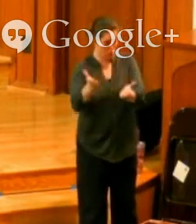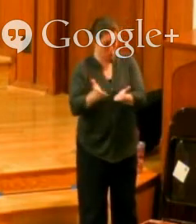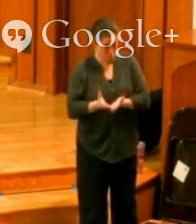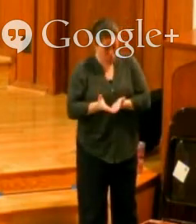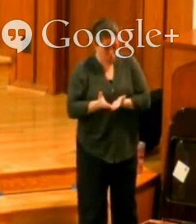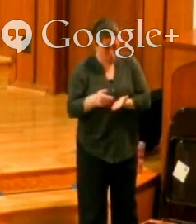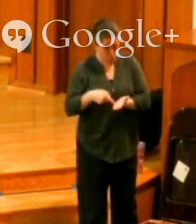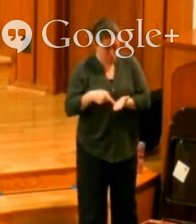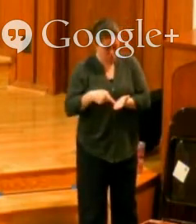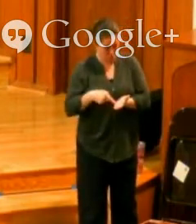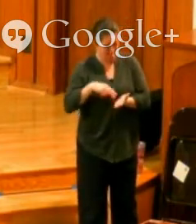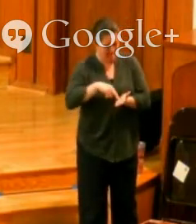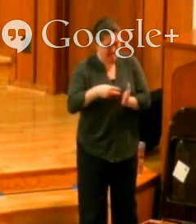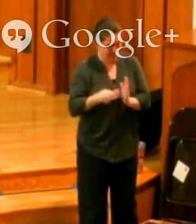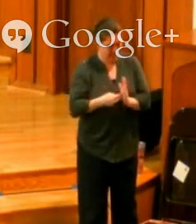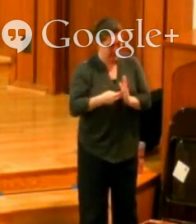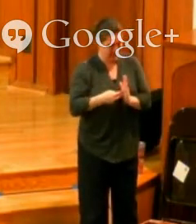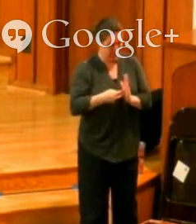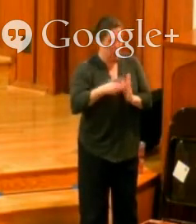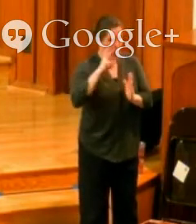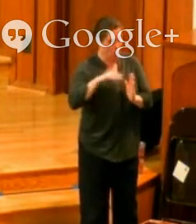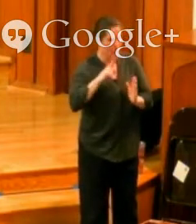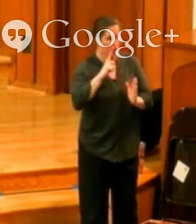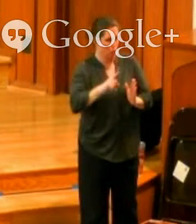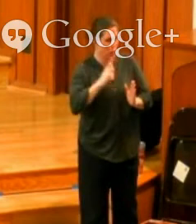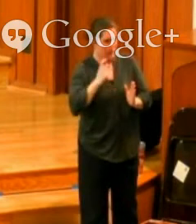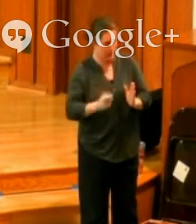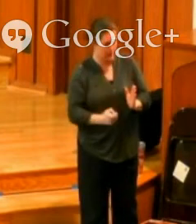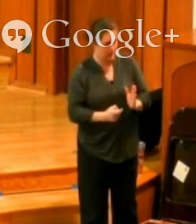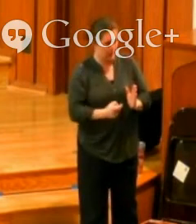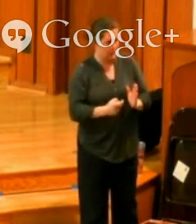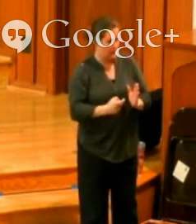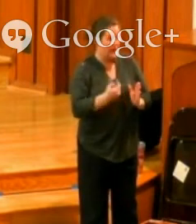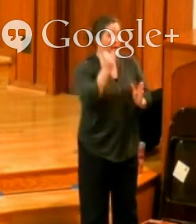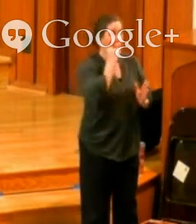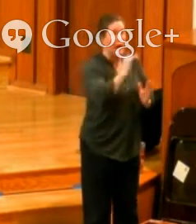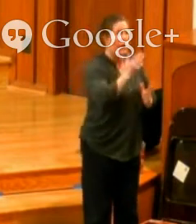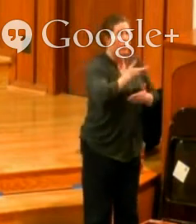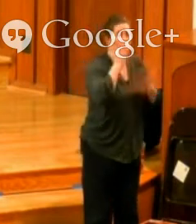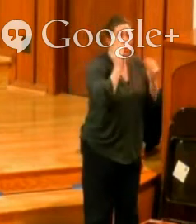sin is. So if we don't have the law of God, what don't we have?